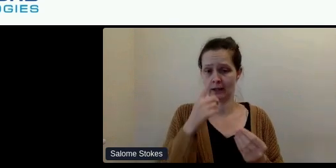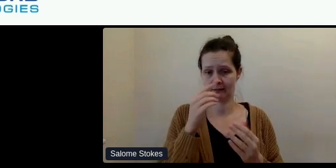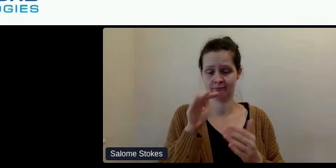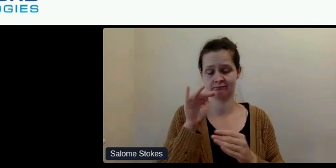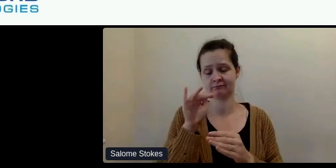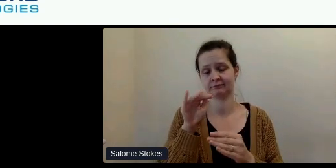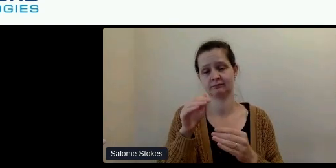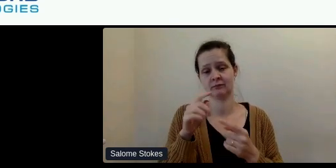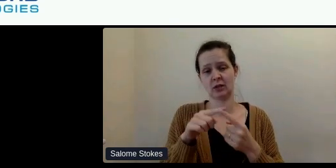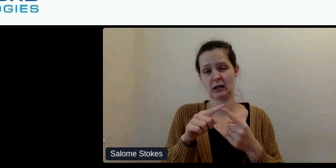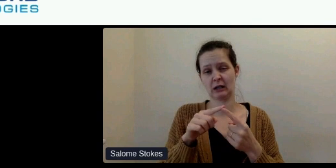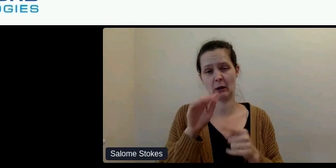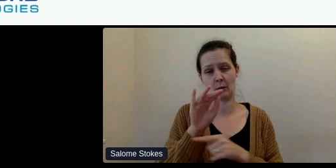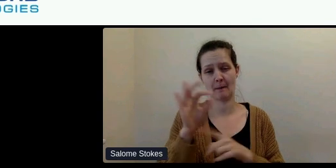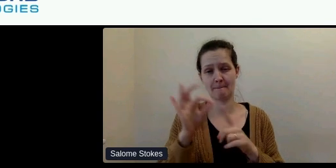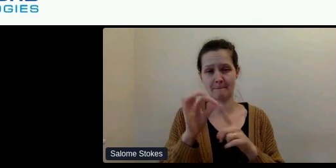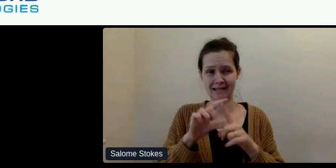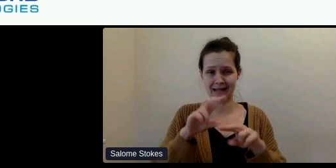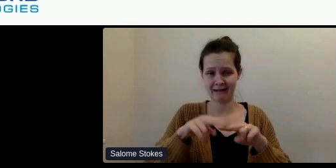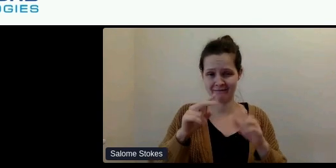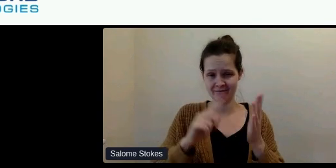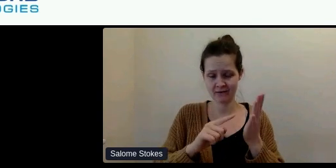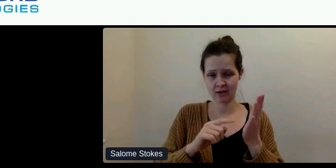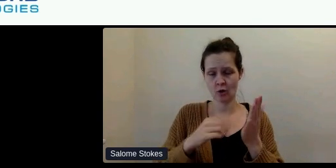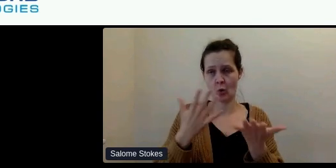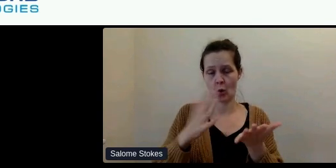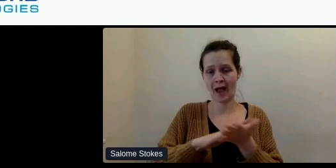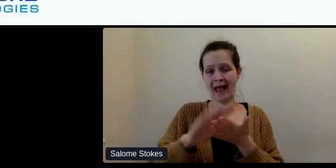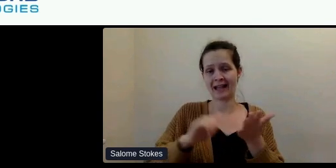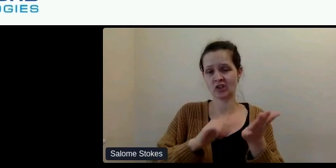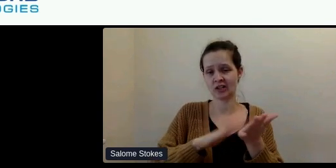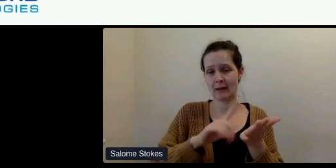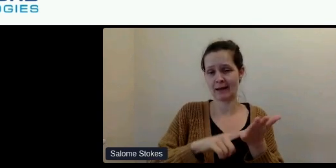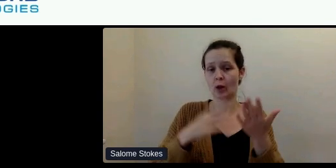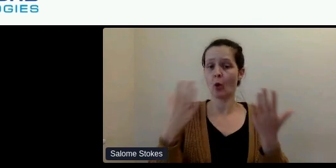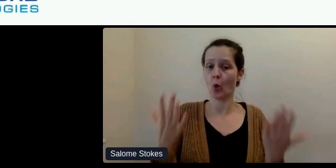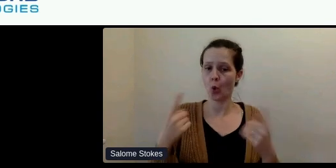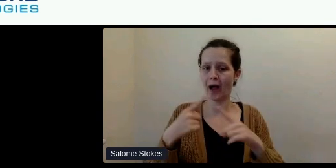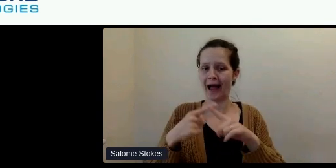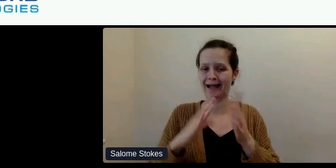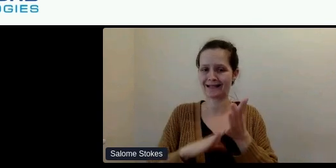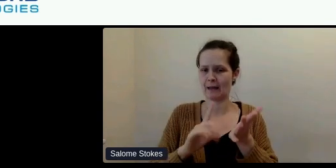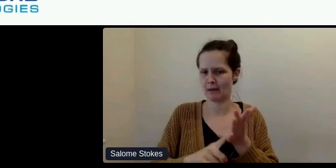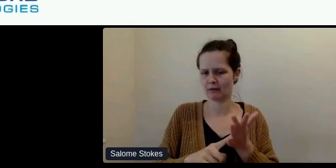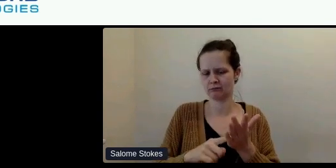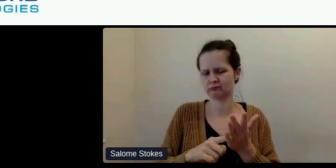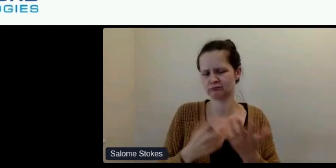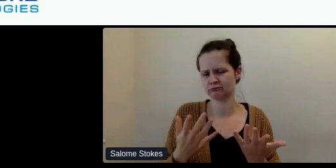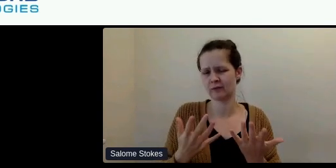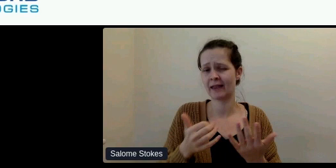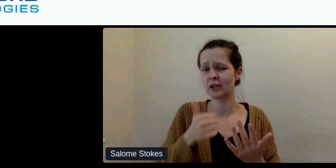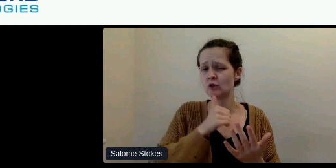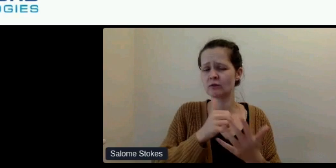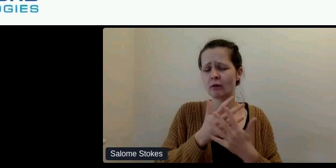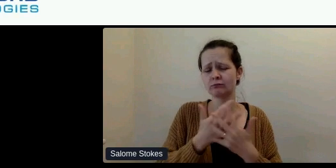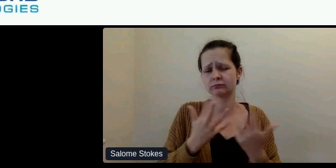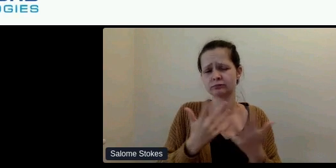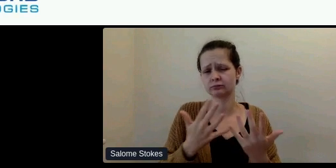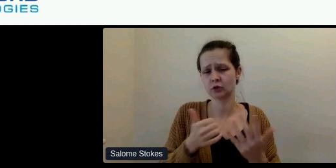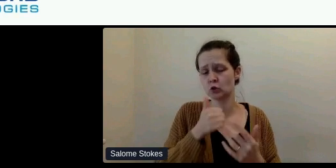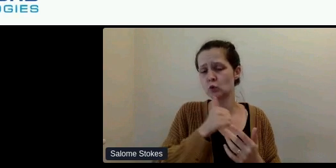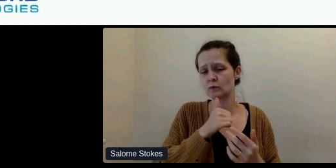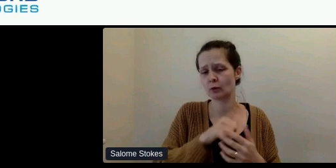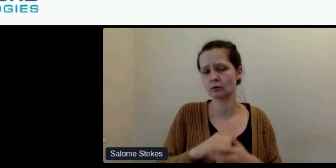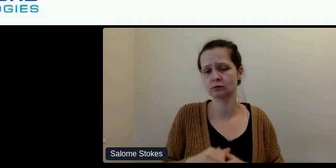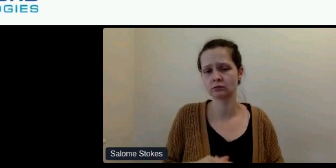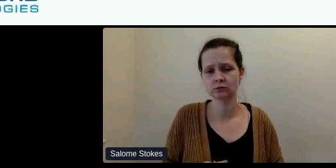HTML, and it can also output XML, and that's useful for multiple reasons, but not least because it can